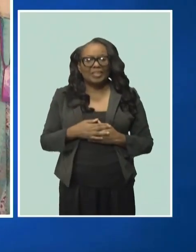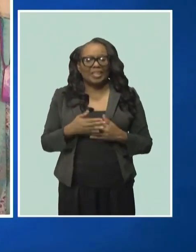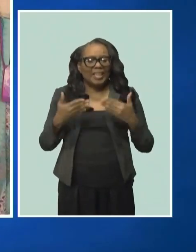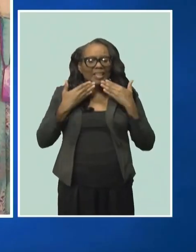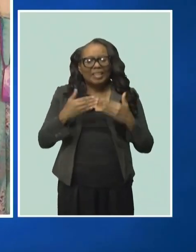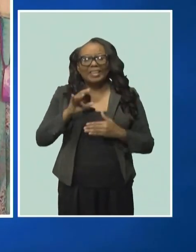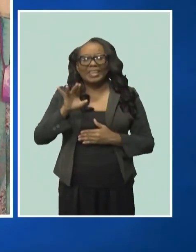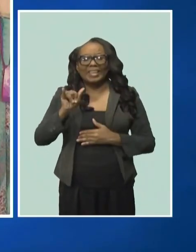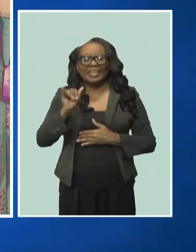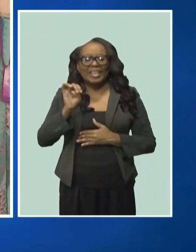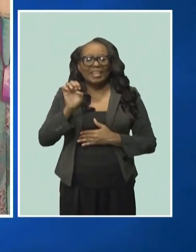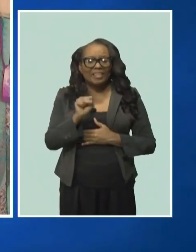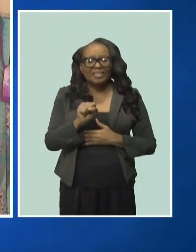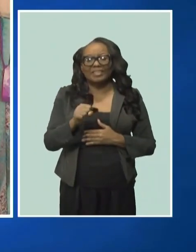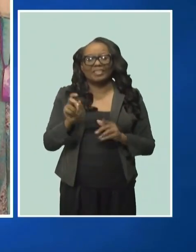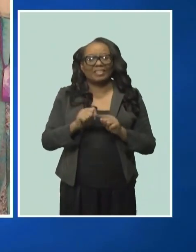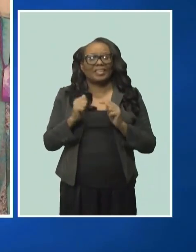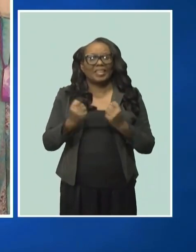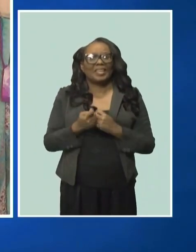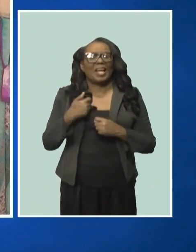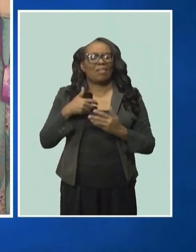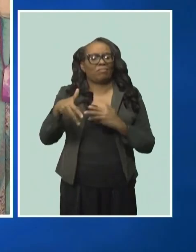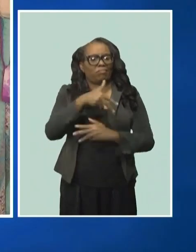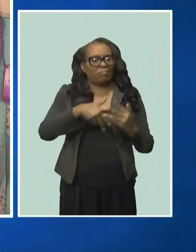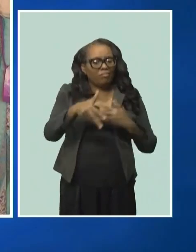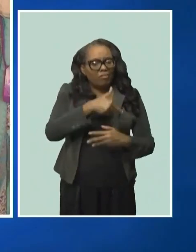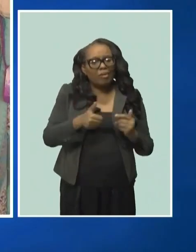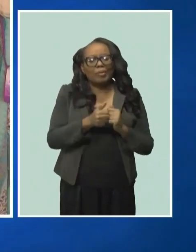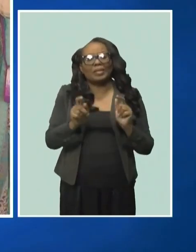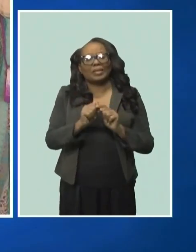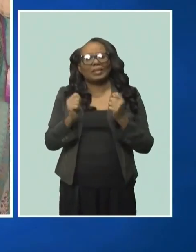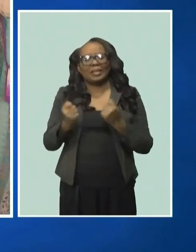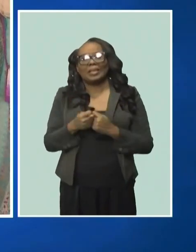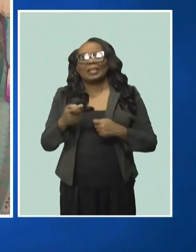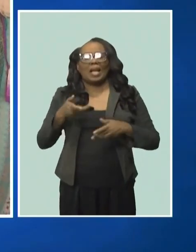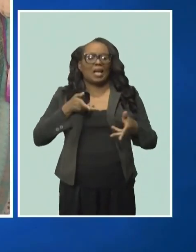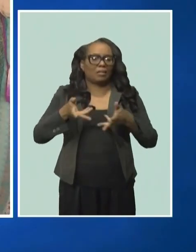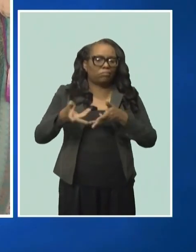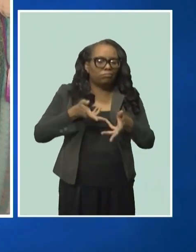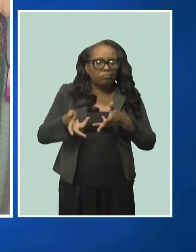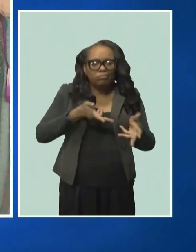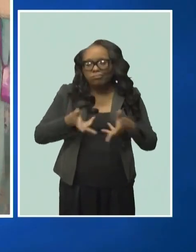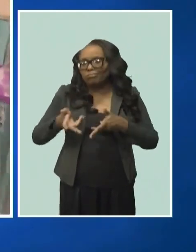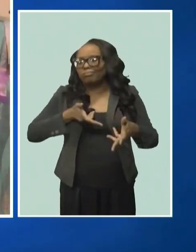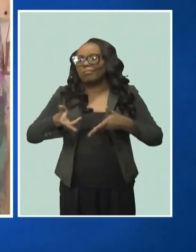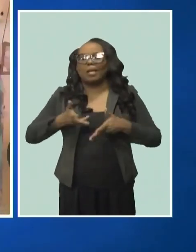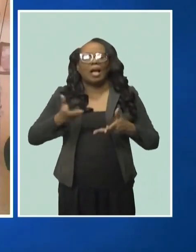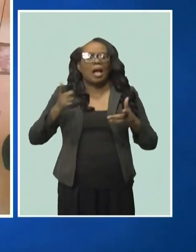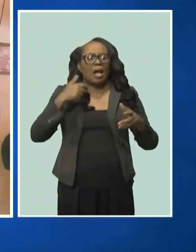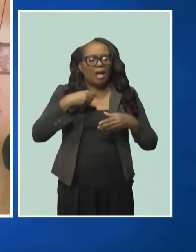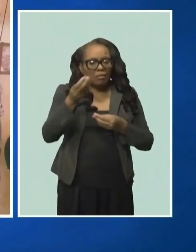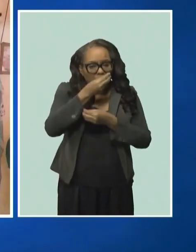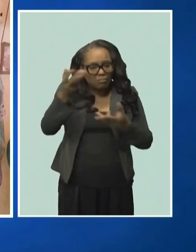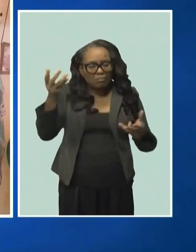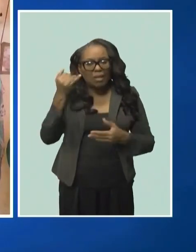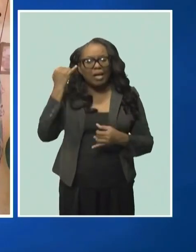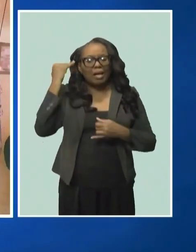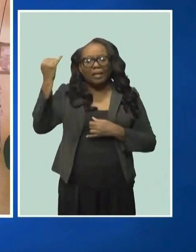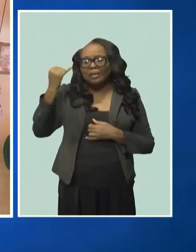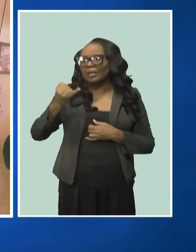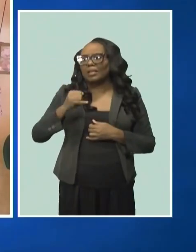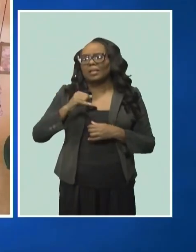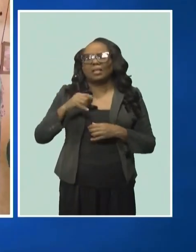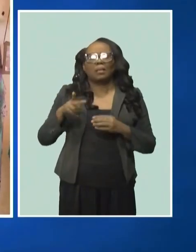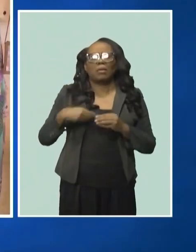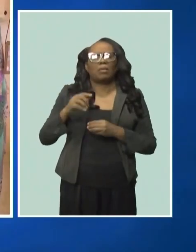program. I was engaged with them. I had give them an idea of where our thinking